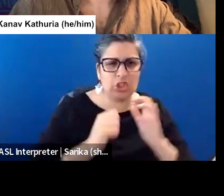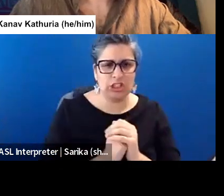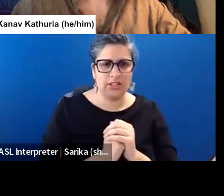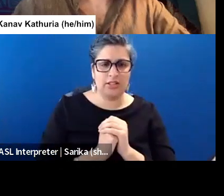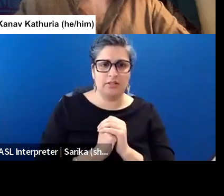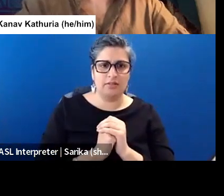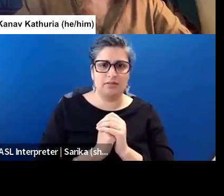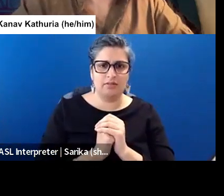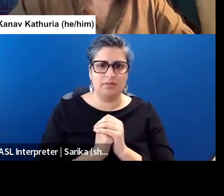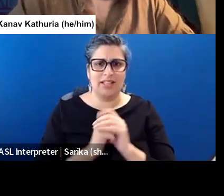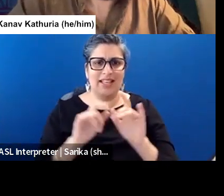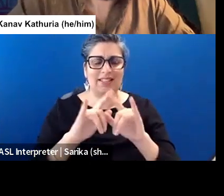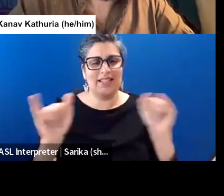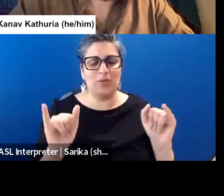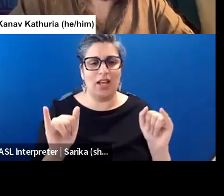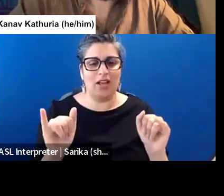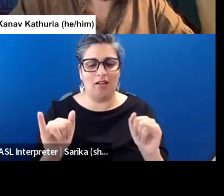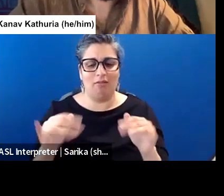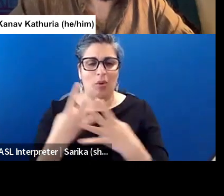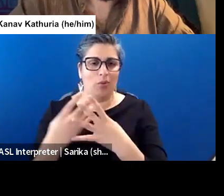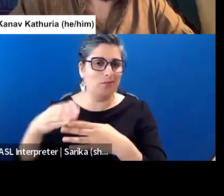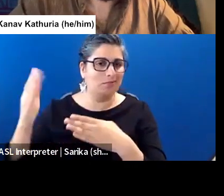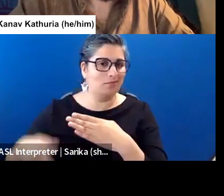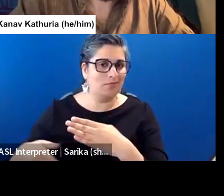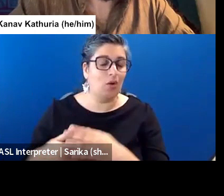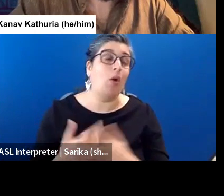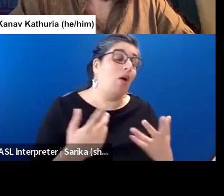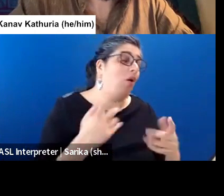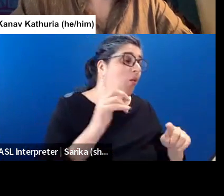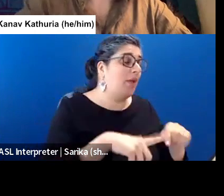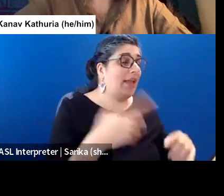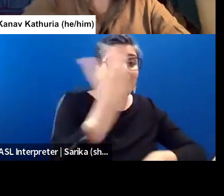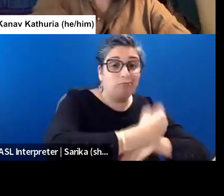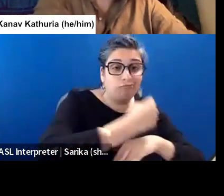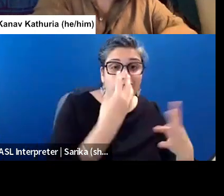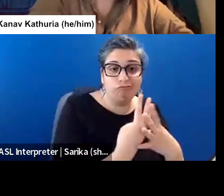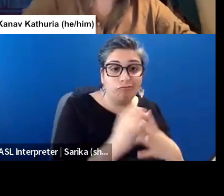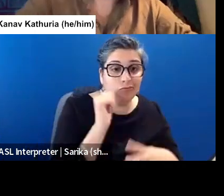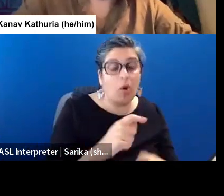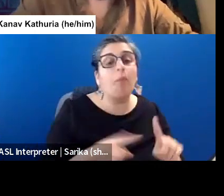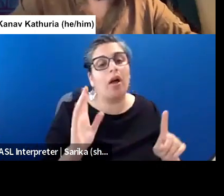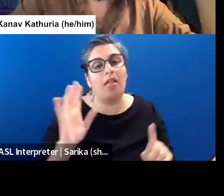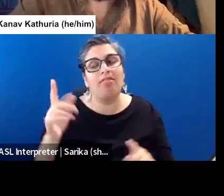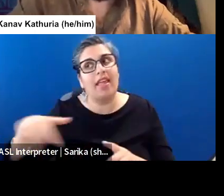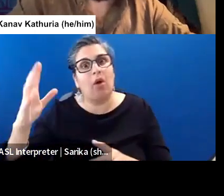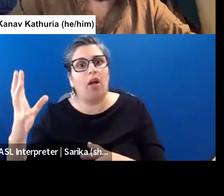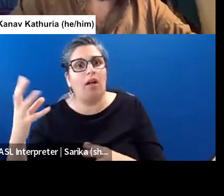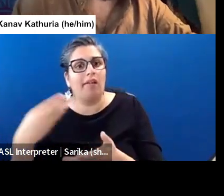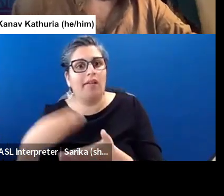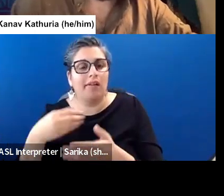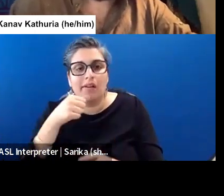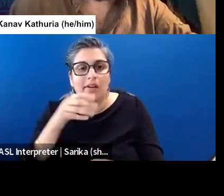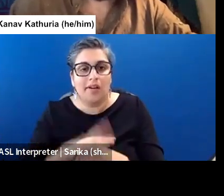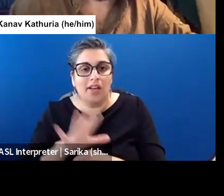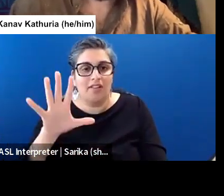as well as stopping prisons. We say, well, we can't shut the prisons down tomorrow, but yet they will commit $50 million to a new women's